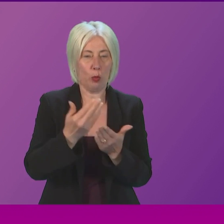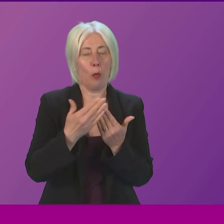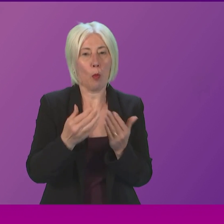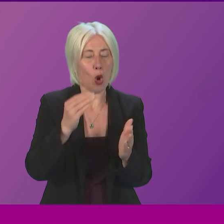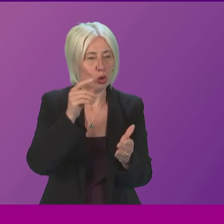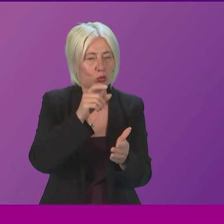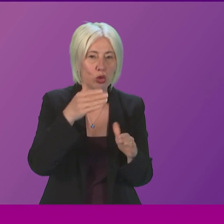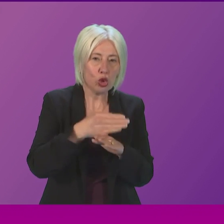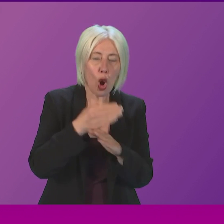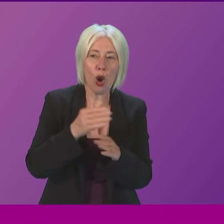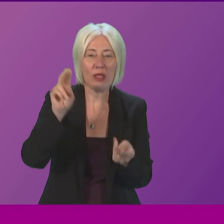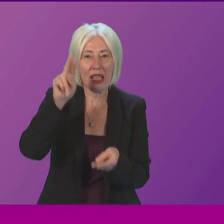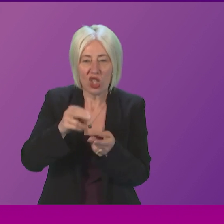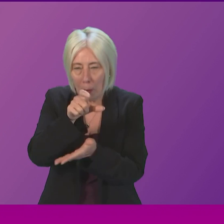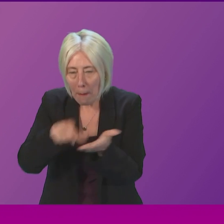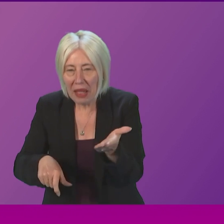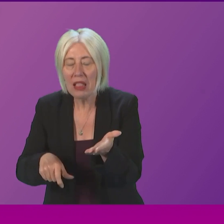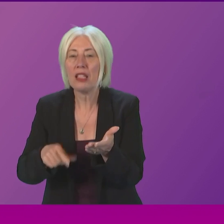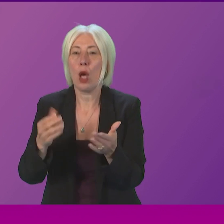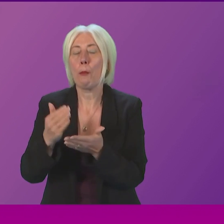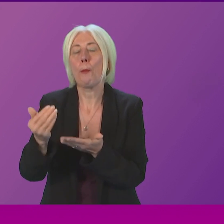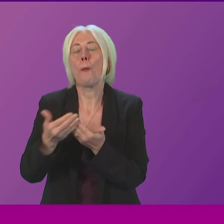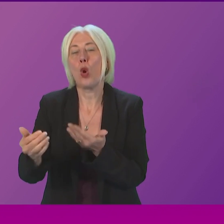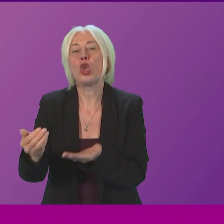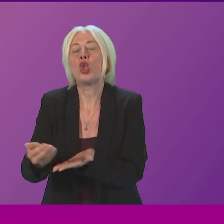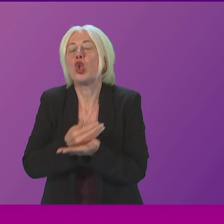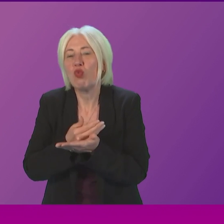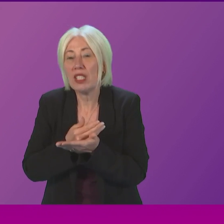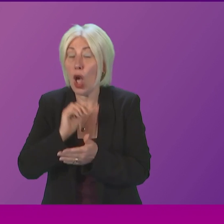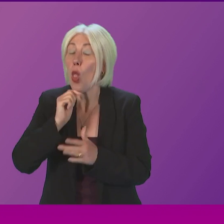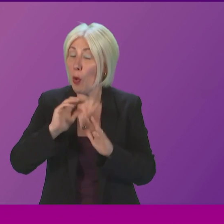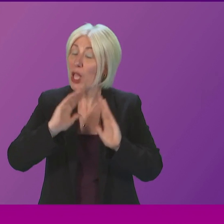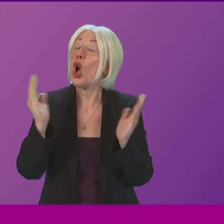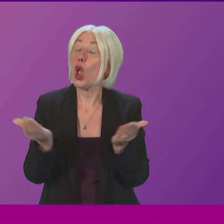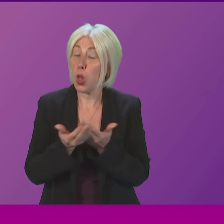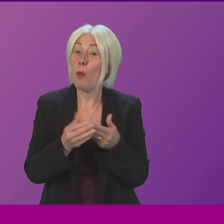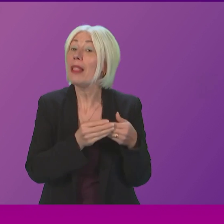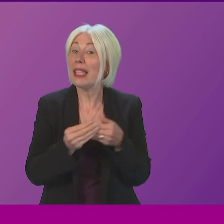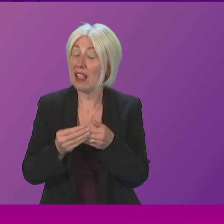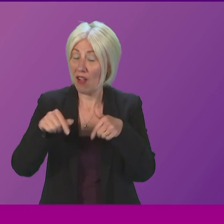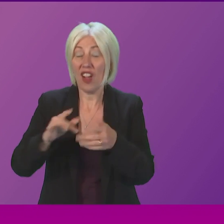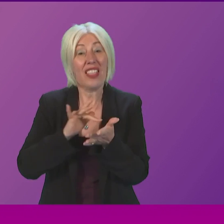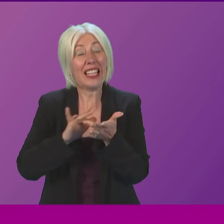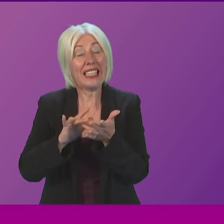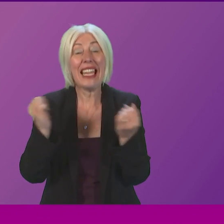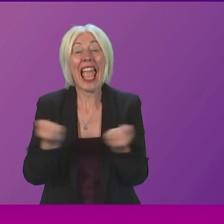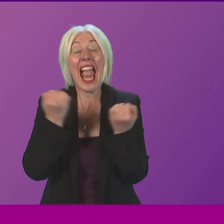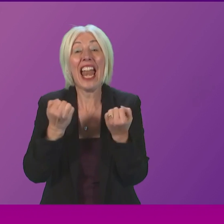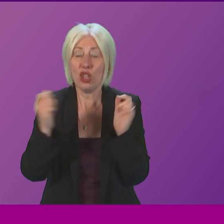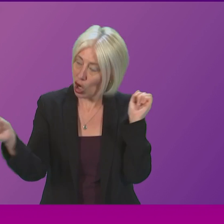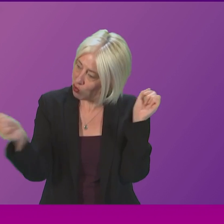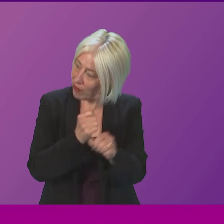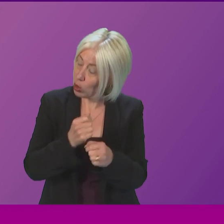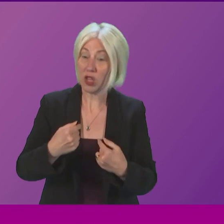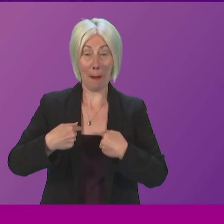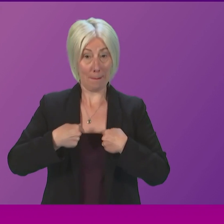and climate leadership. Presiding officer, there is going to be a global leader in the clean energy revolution. The difference is Keir